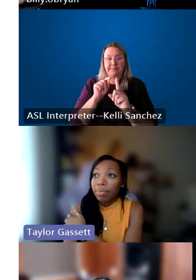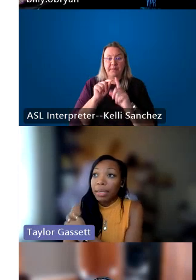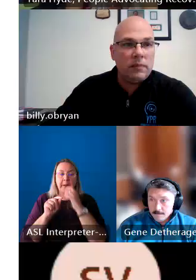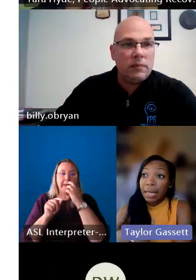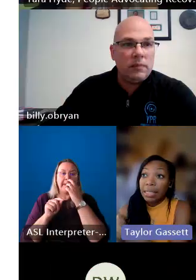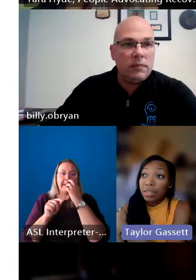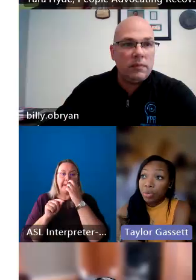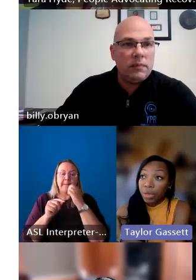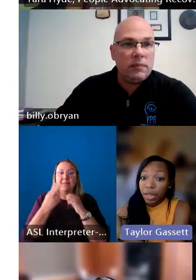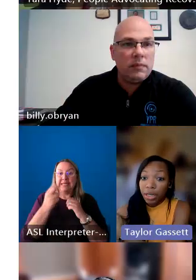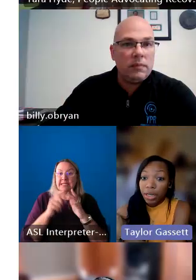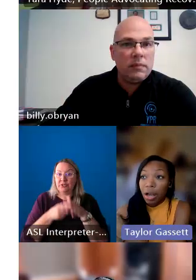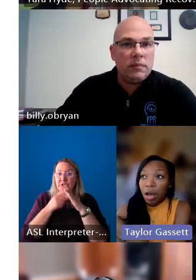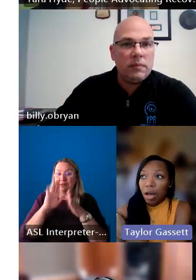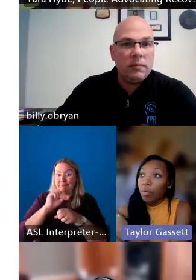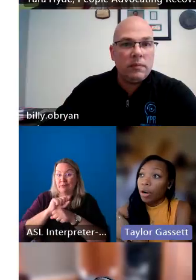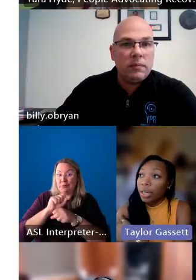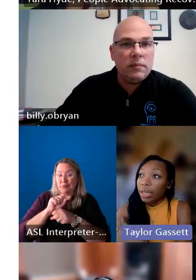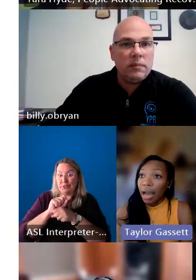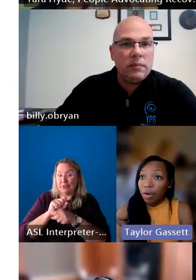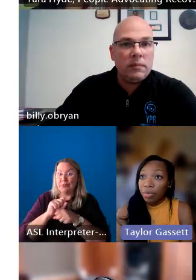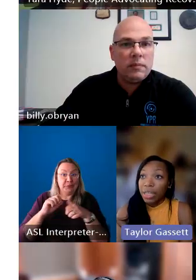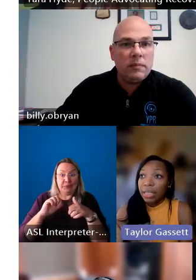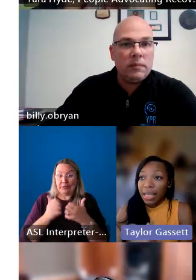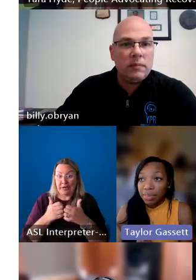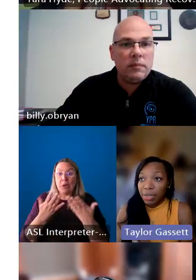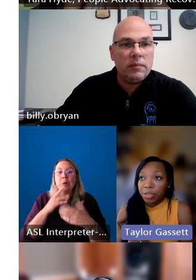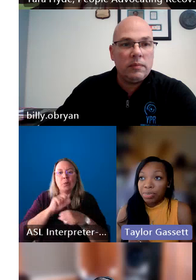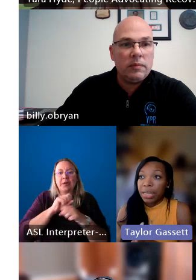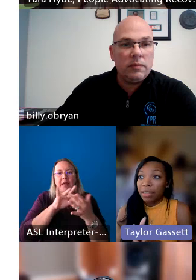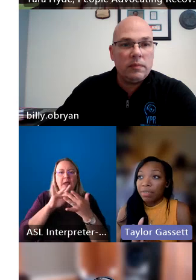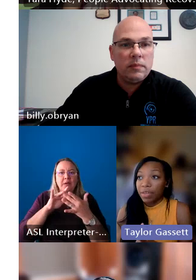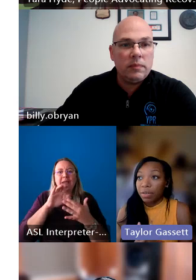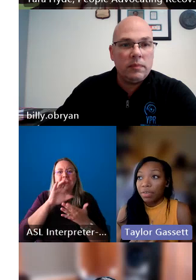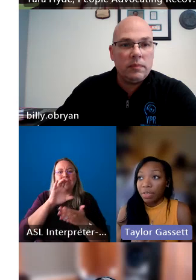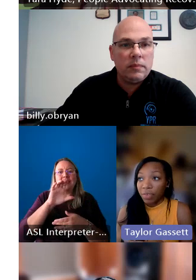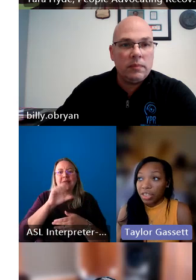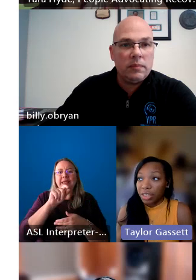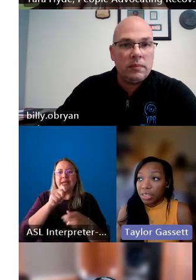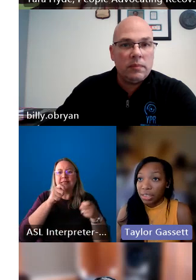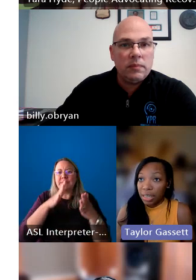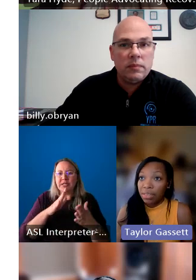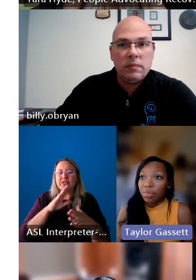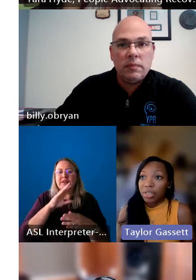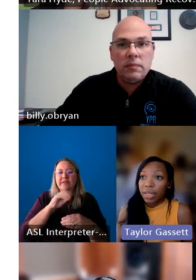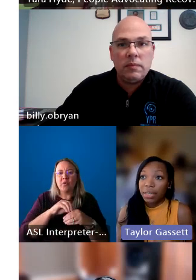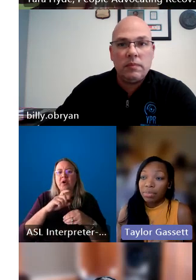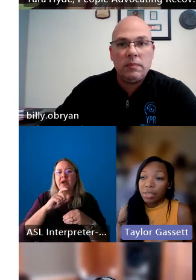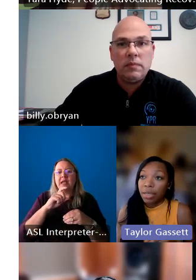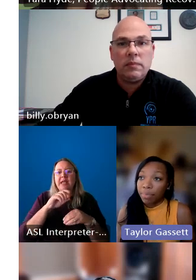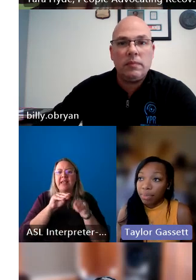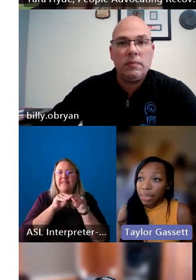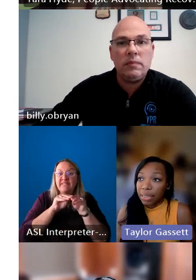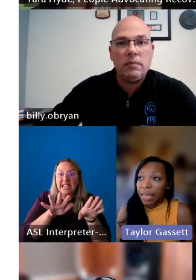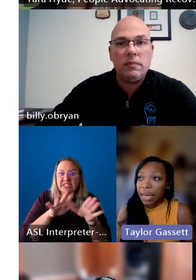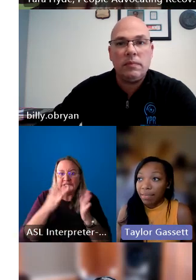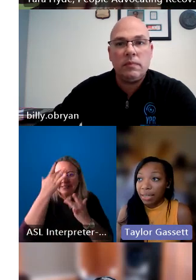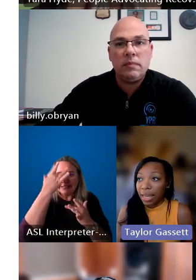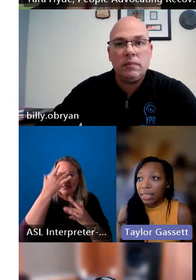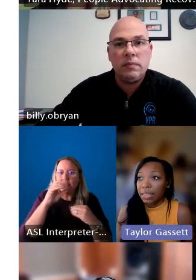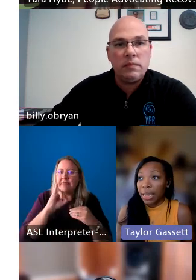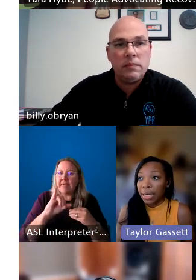Damon began his career working in outreach and case management in the field of infectious disease, which led him to